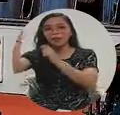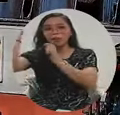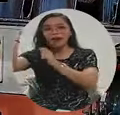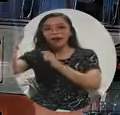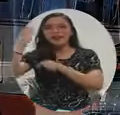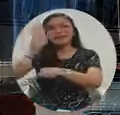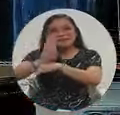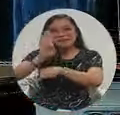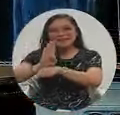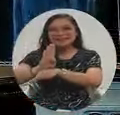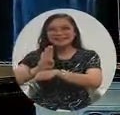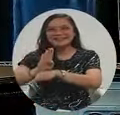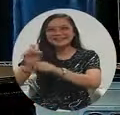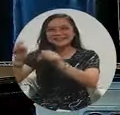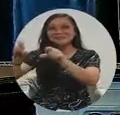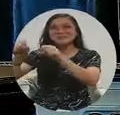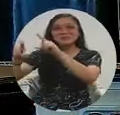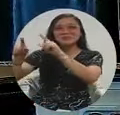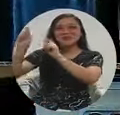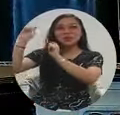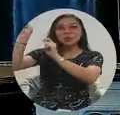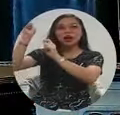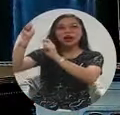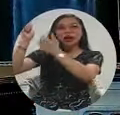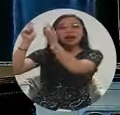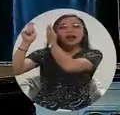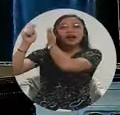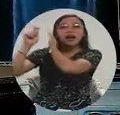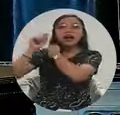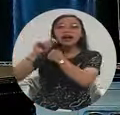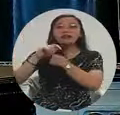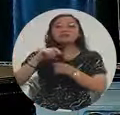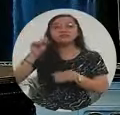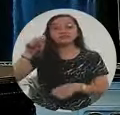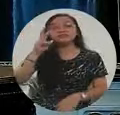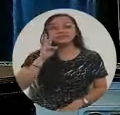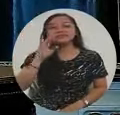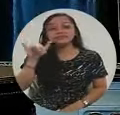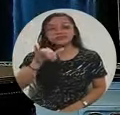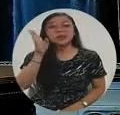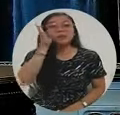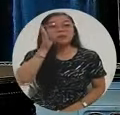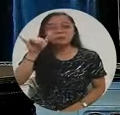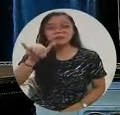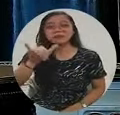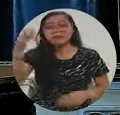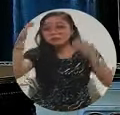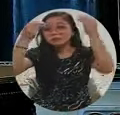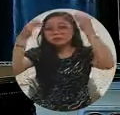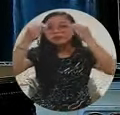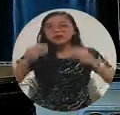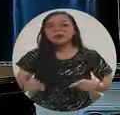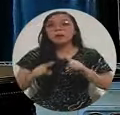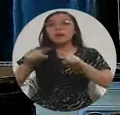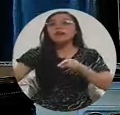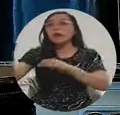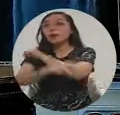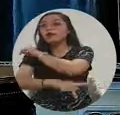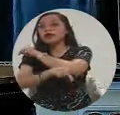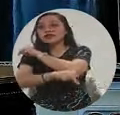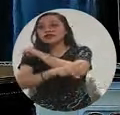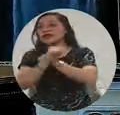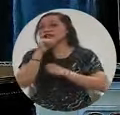He started the business. And from the very beginning, he has committed himself to the Lord. And I want to